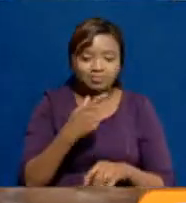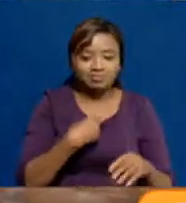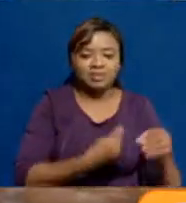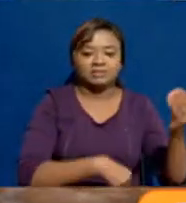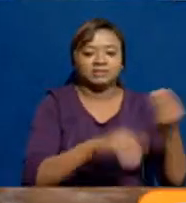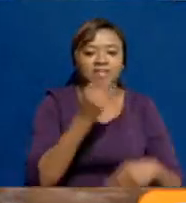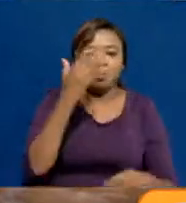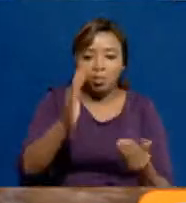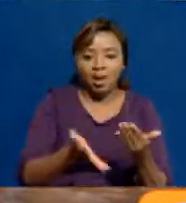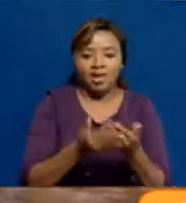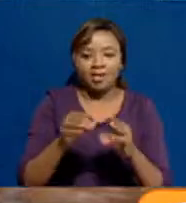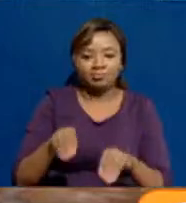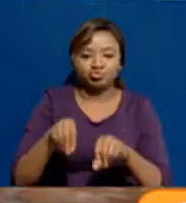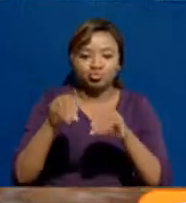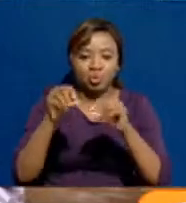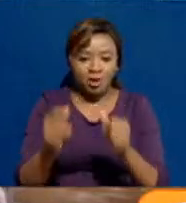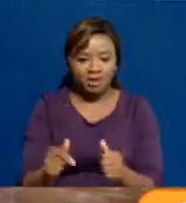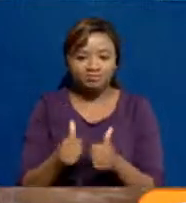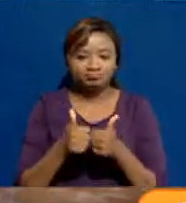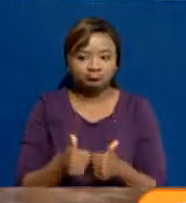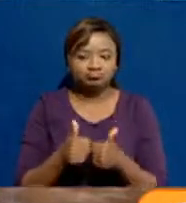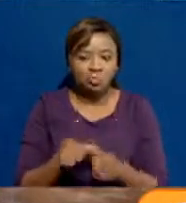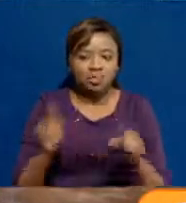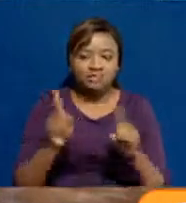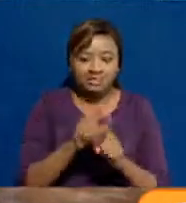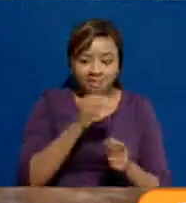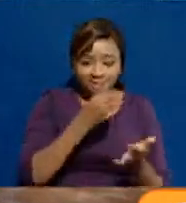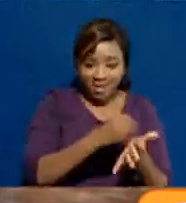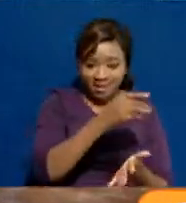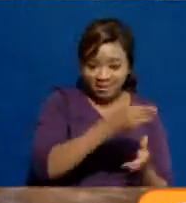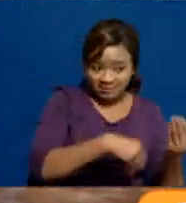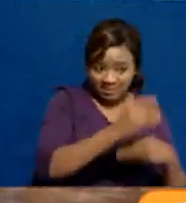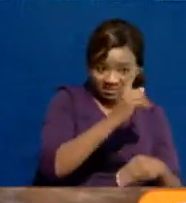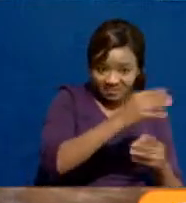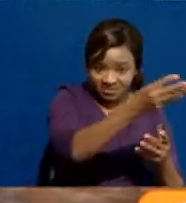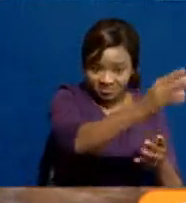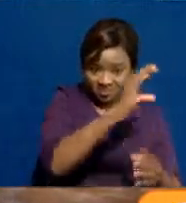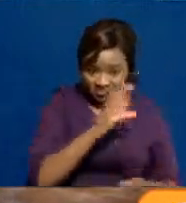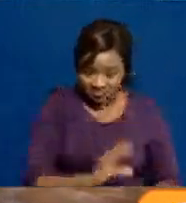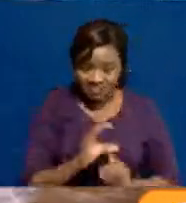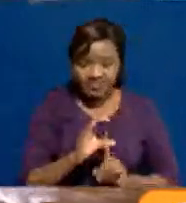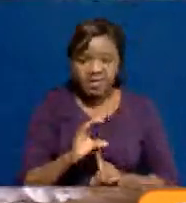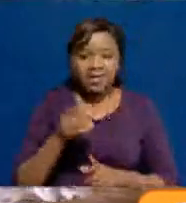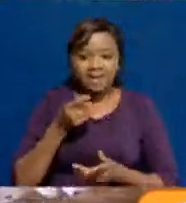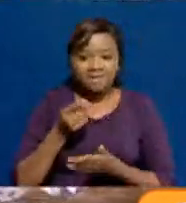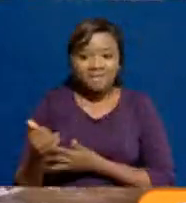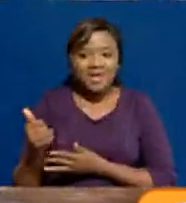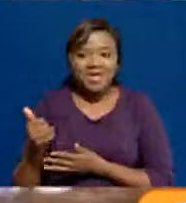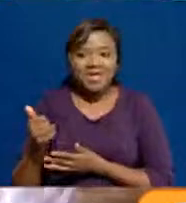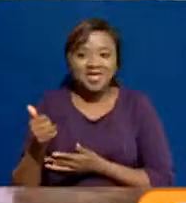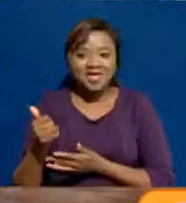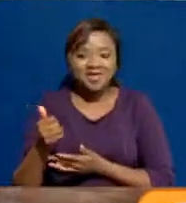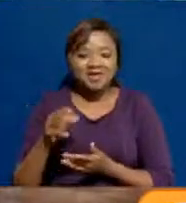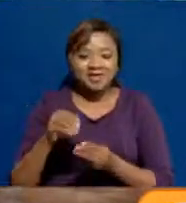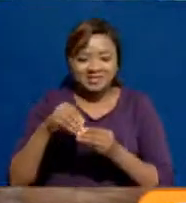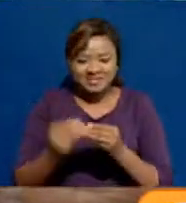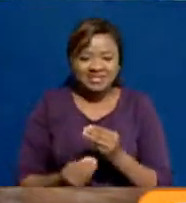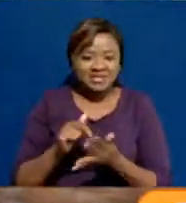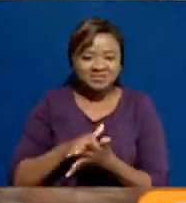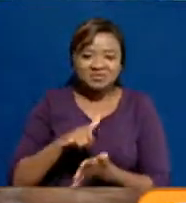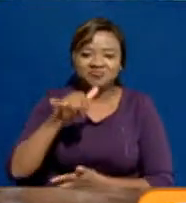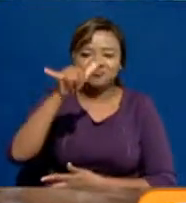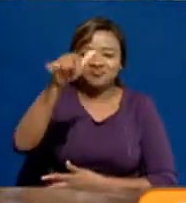moja. Na hiyo ni pocket money yangu, inalipia mimi tikiti ambayo ninaenda kaleka first class, mpaka nifike ng'ambo, mpaka nifike